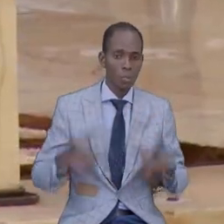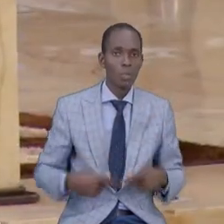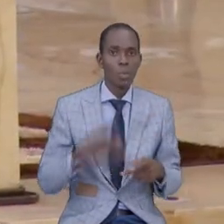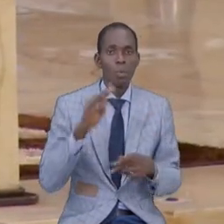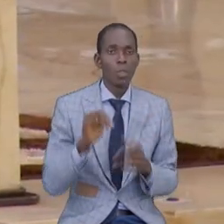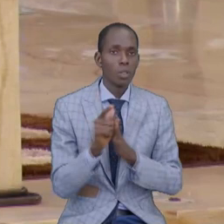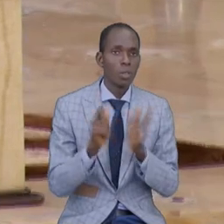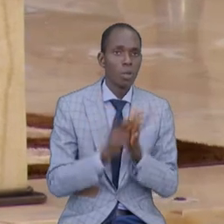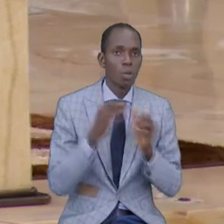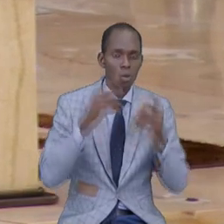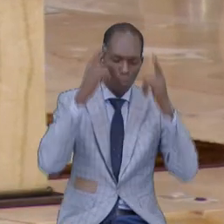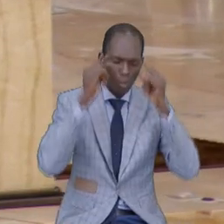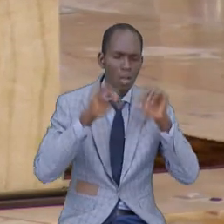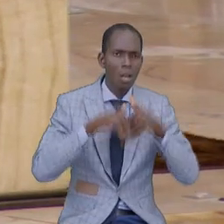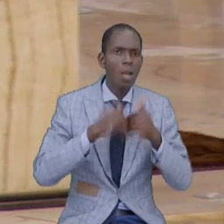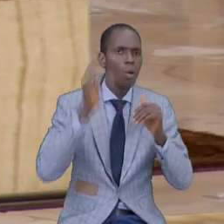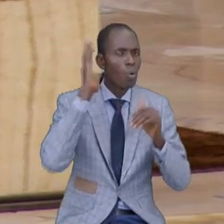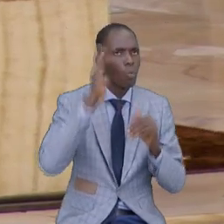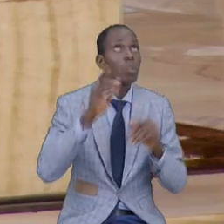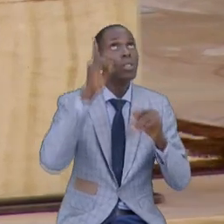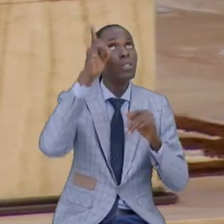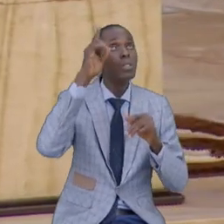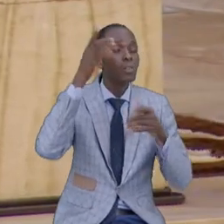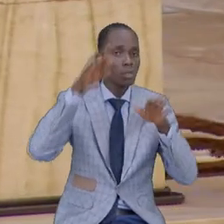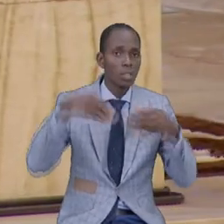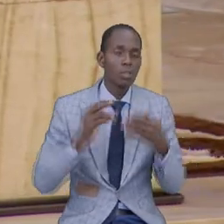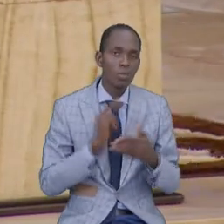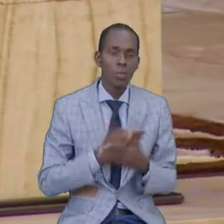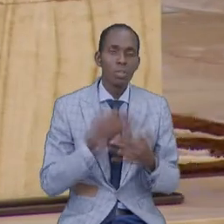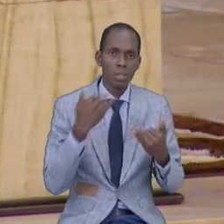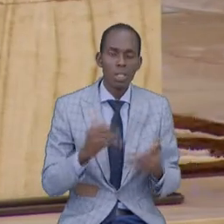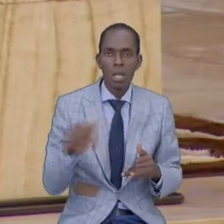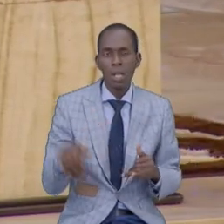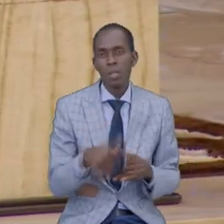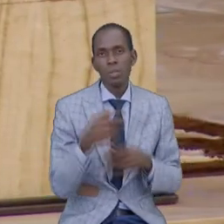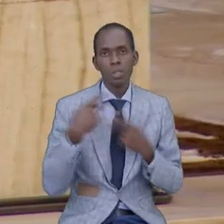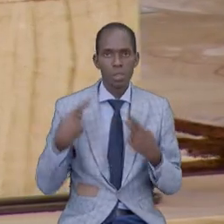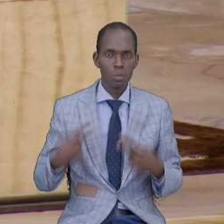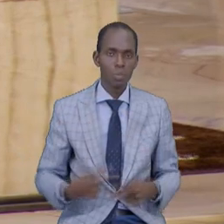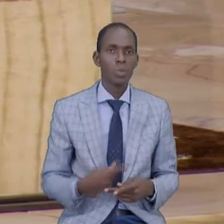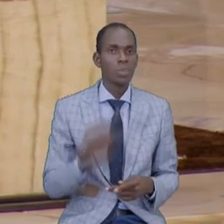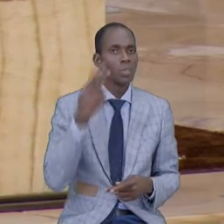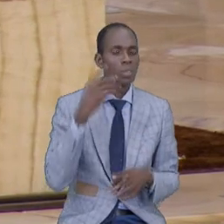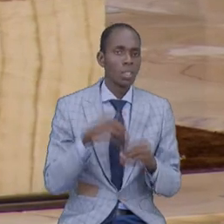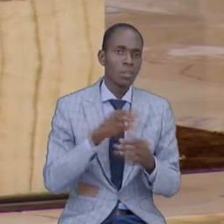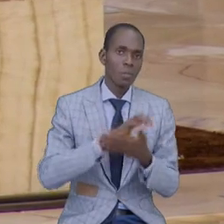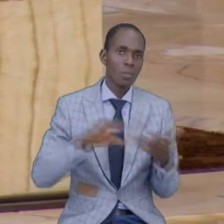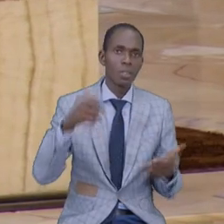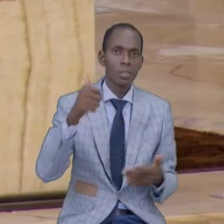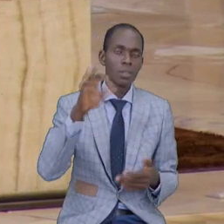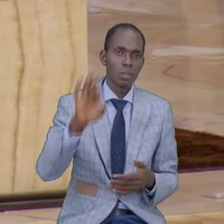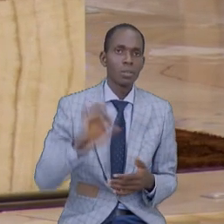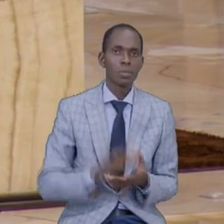us another priest after the order of Melchizedek? Look at verse 19. In verse